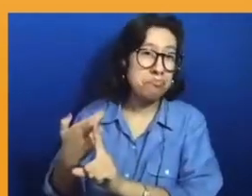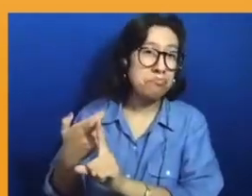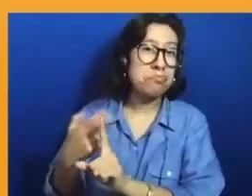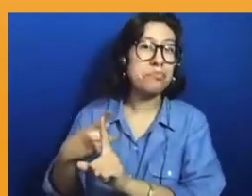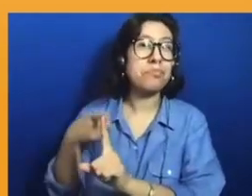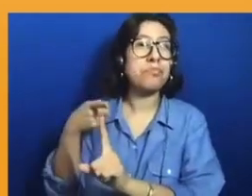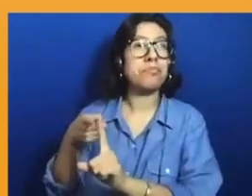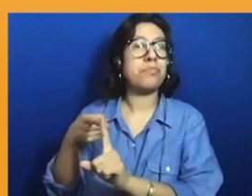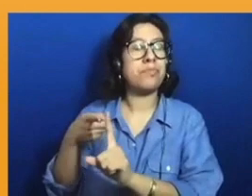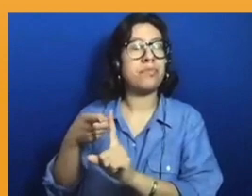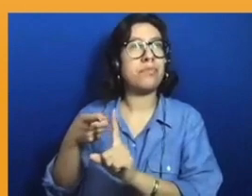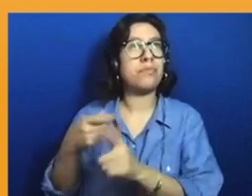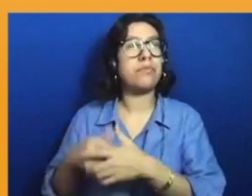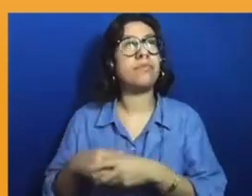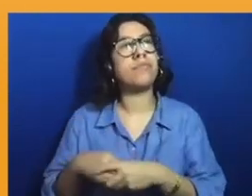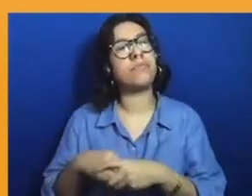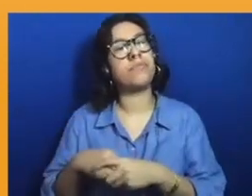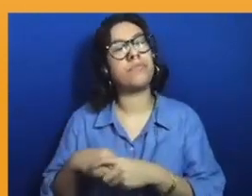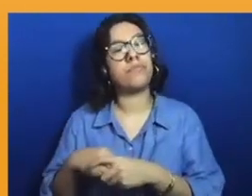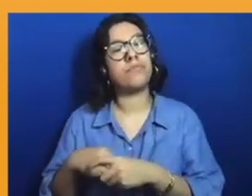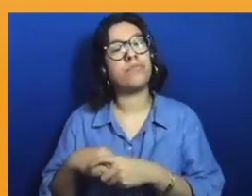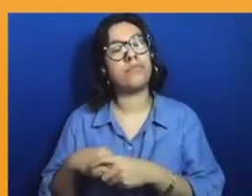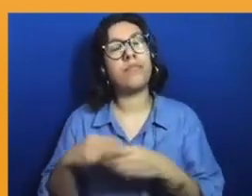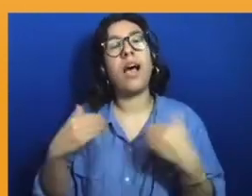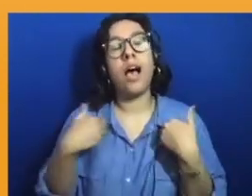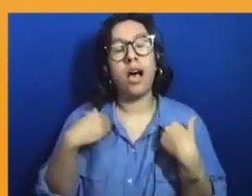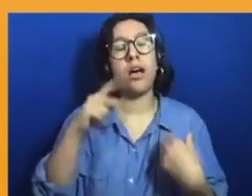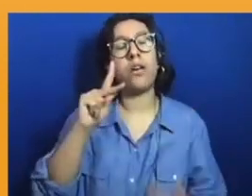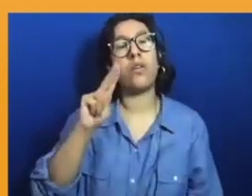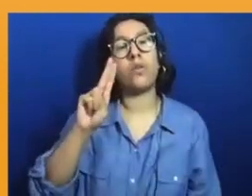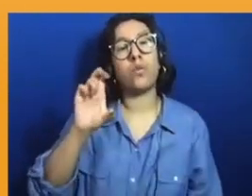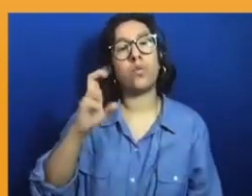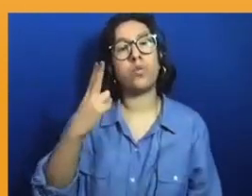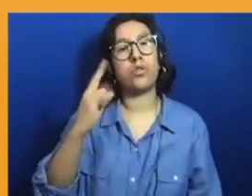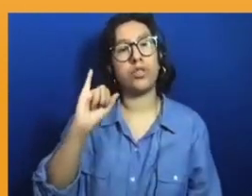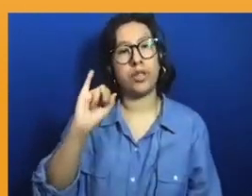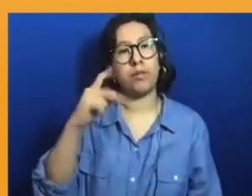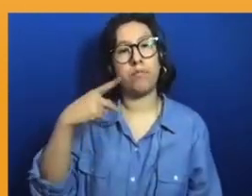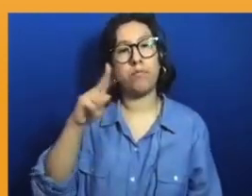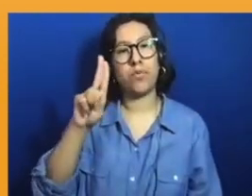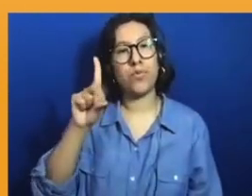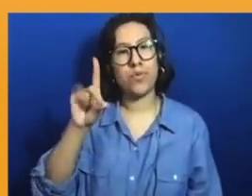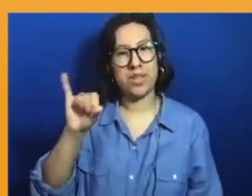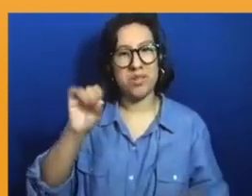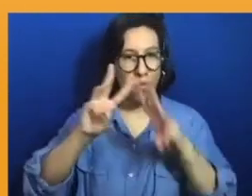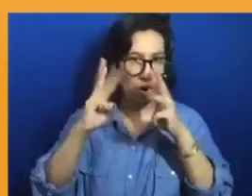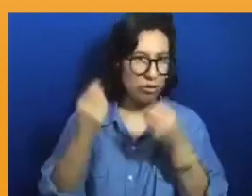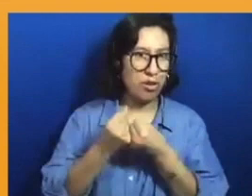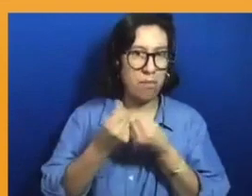remember I had a Kuchipudi workshop here, is my first